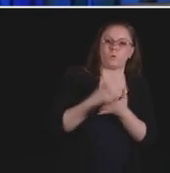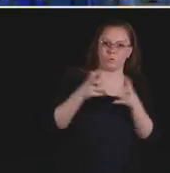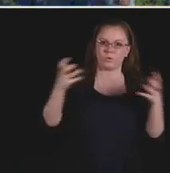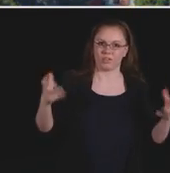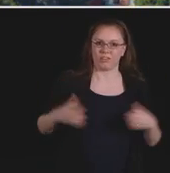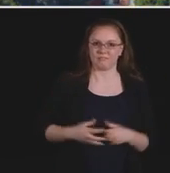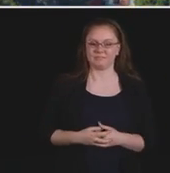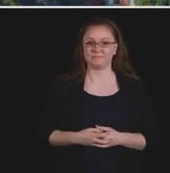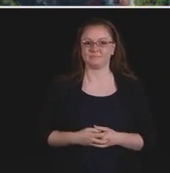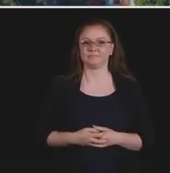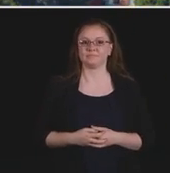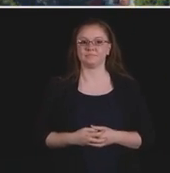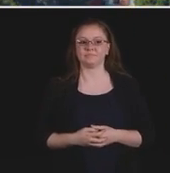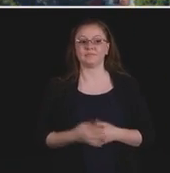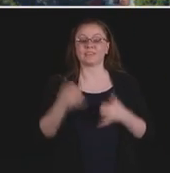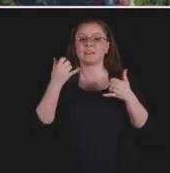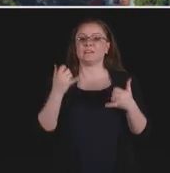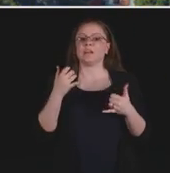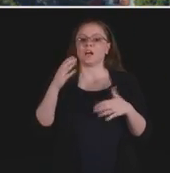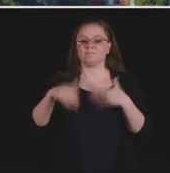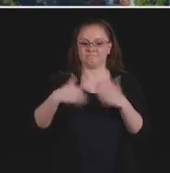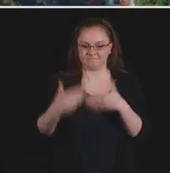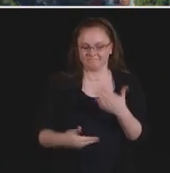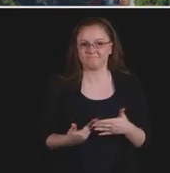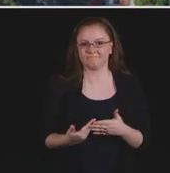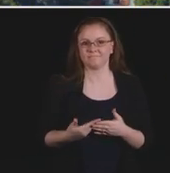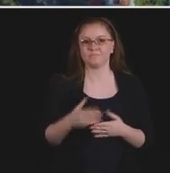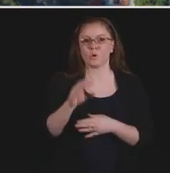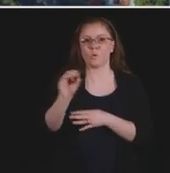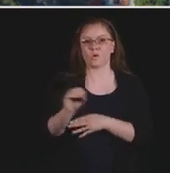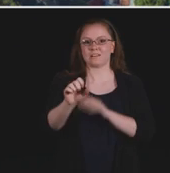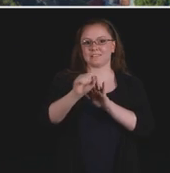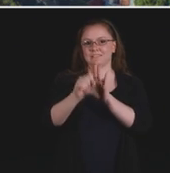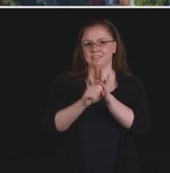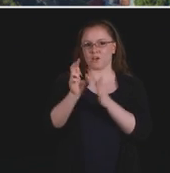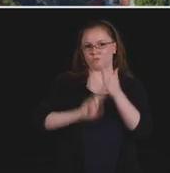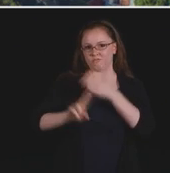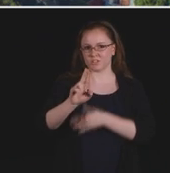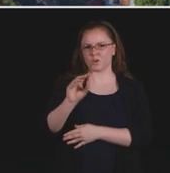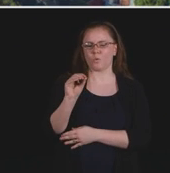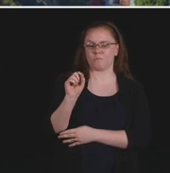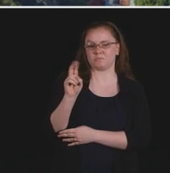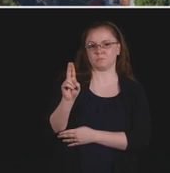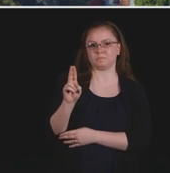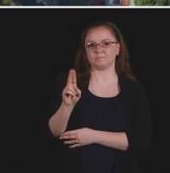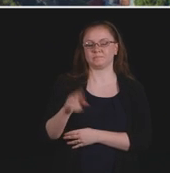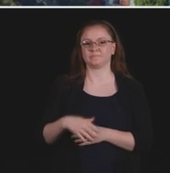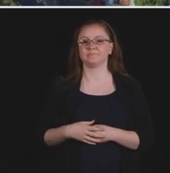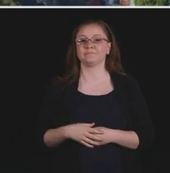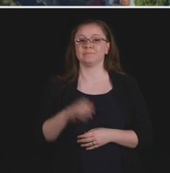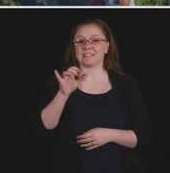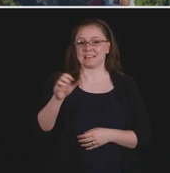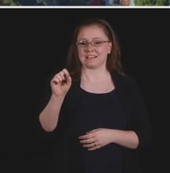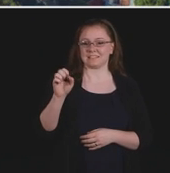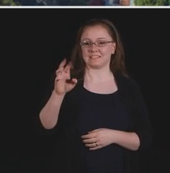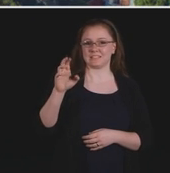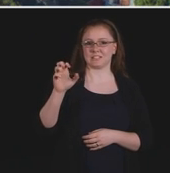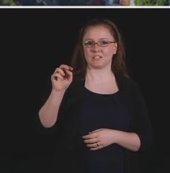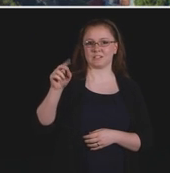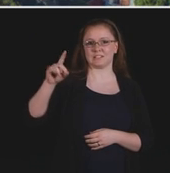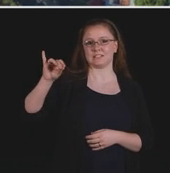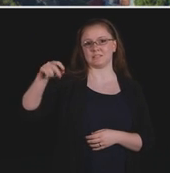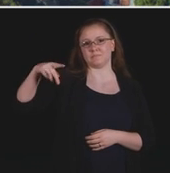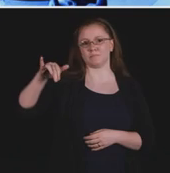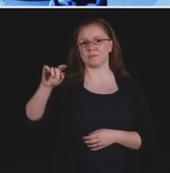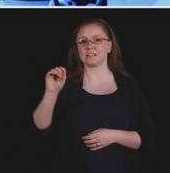Let's now fast forward to Oregon State University. The serendipitous discovery in my lab really startled